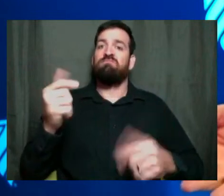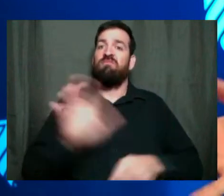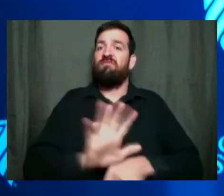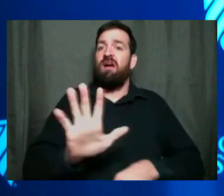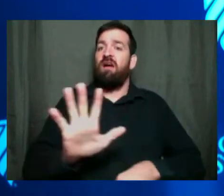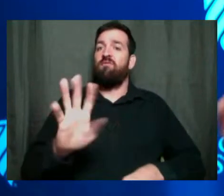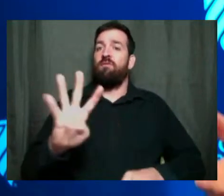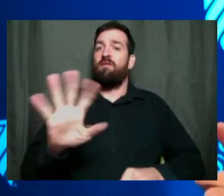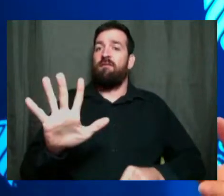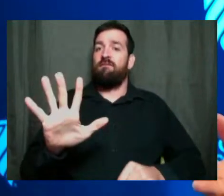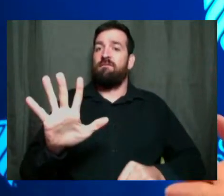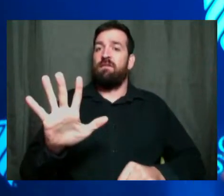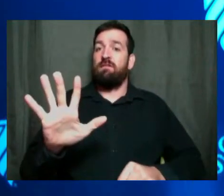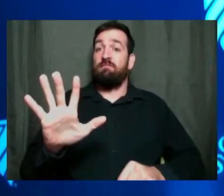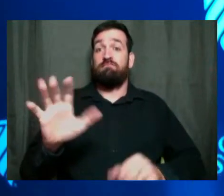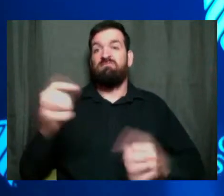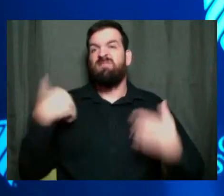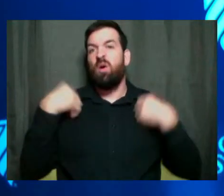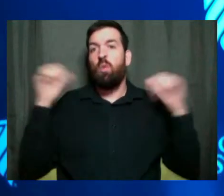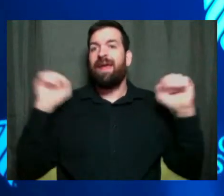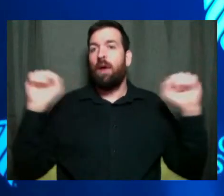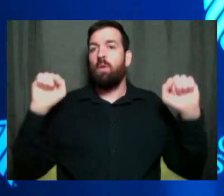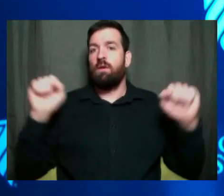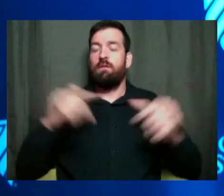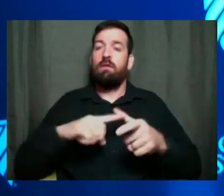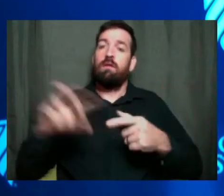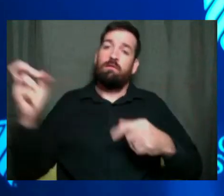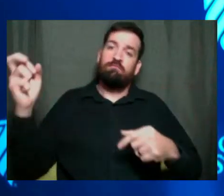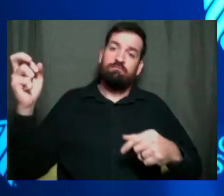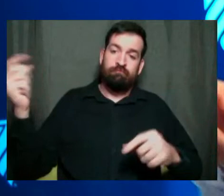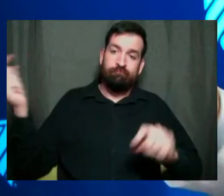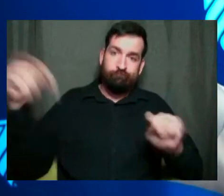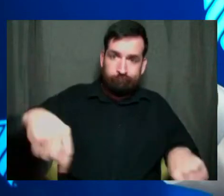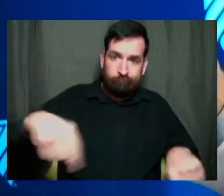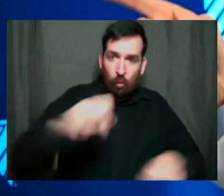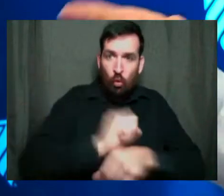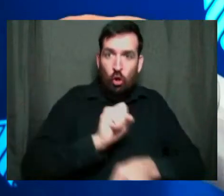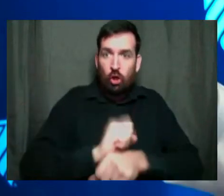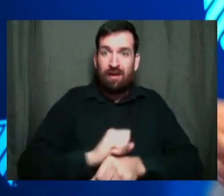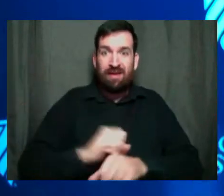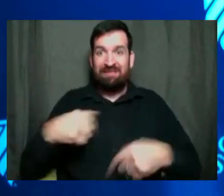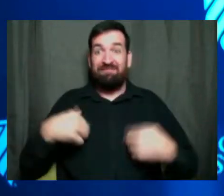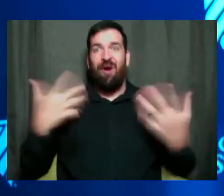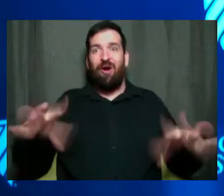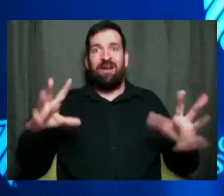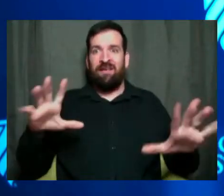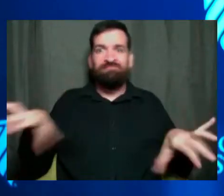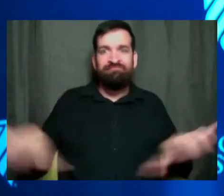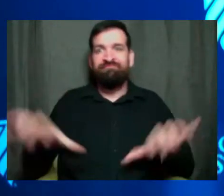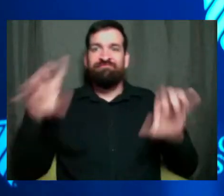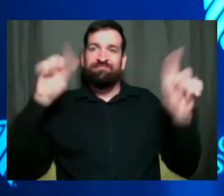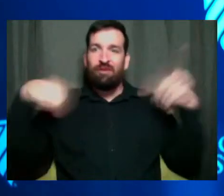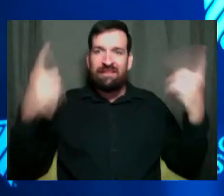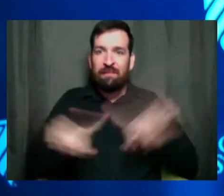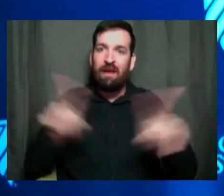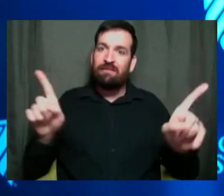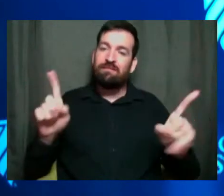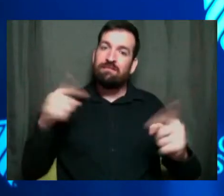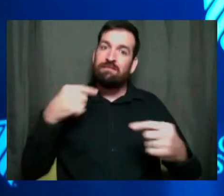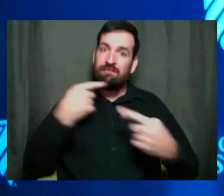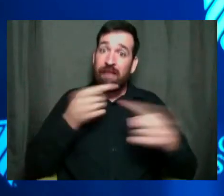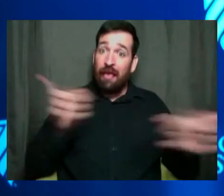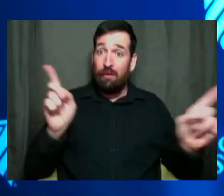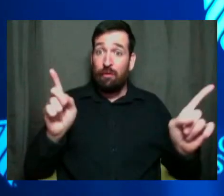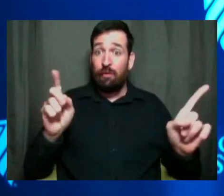this morning because I worked out. And then I come to work and I'm acting crazy. But I'll tell you, the getting